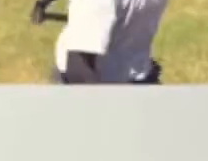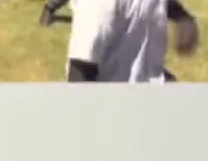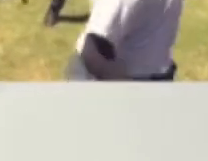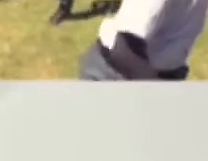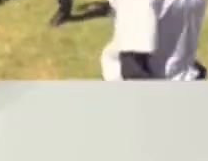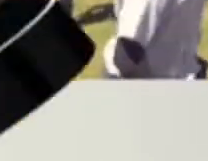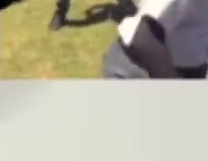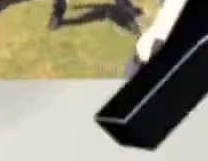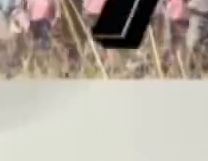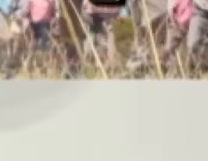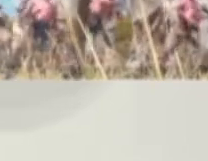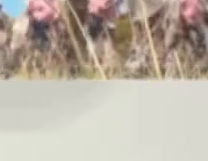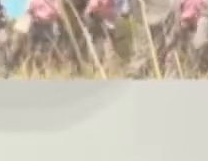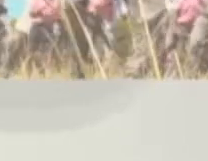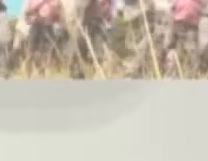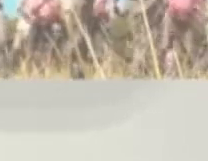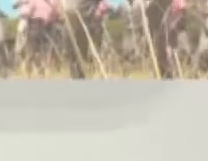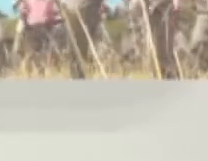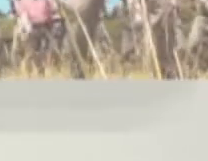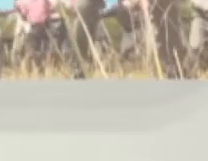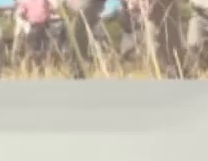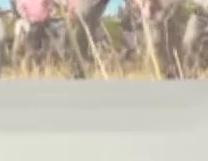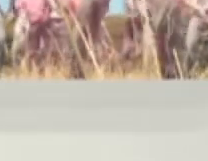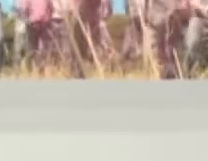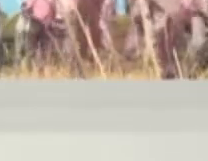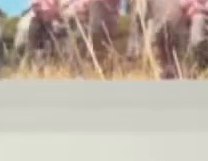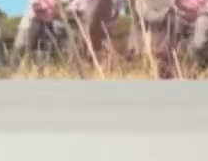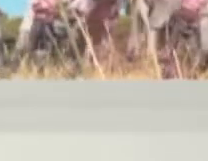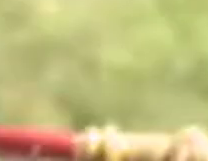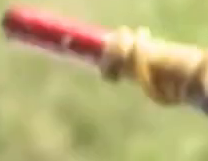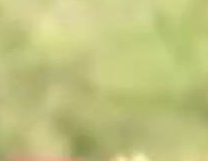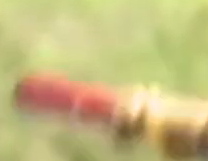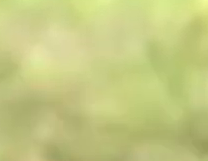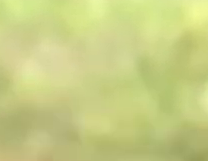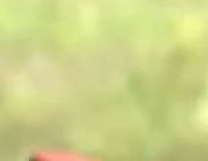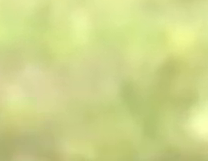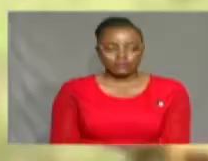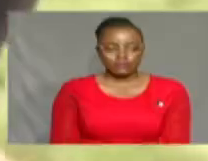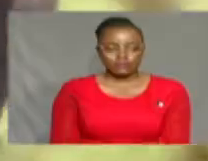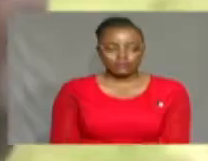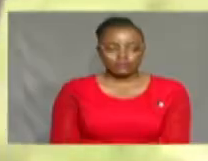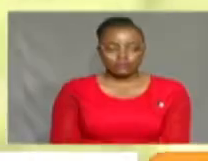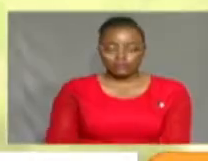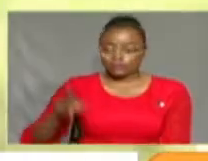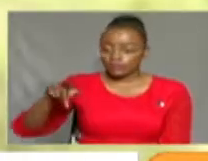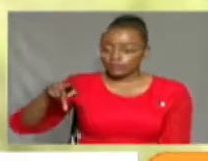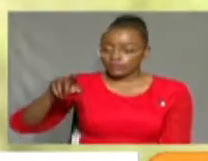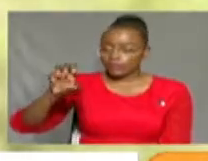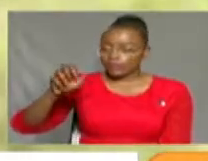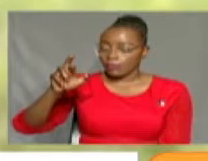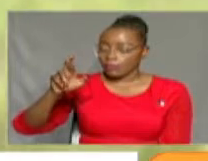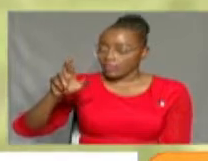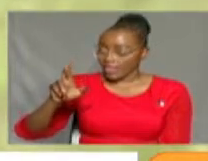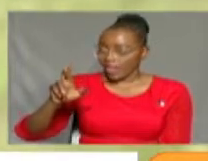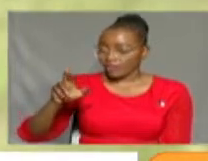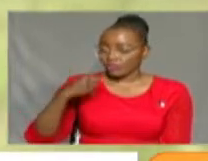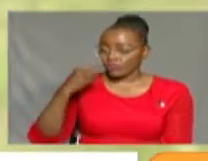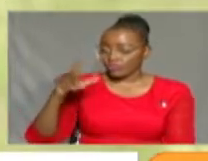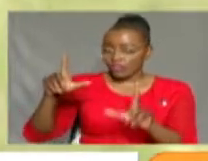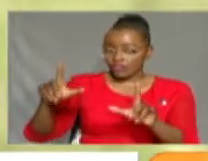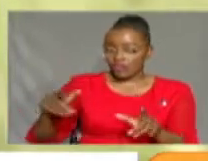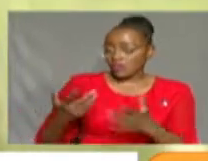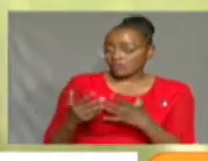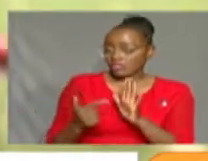This is your story. Peter's own personal portrait is one that doesn't reflect his